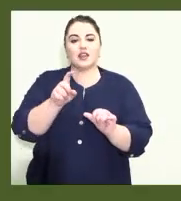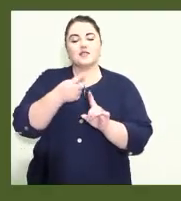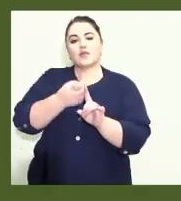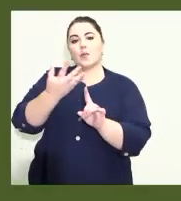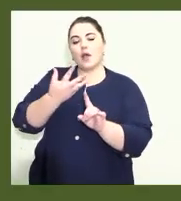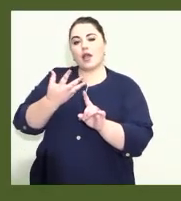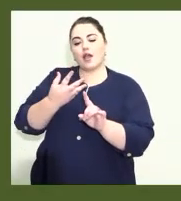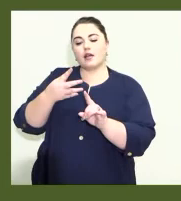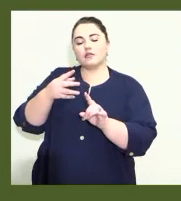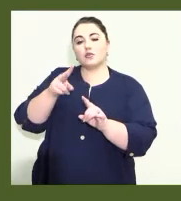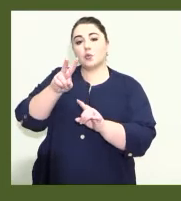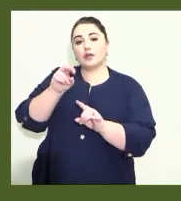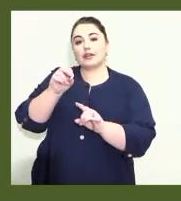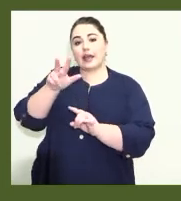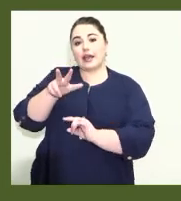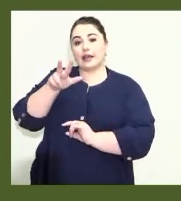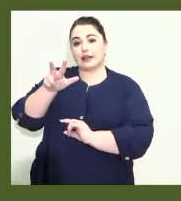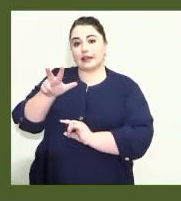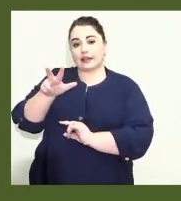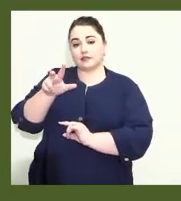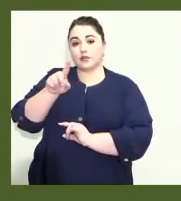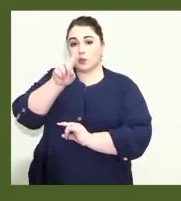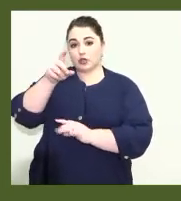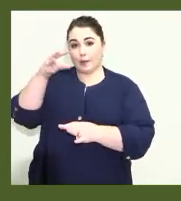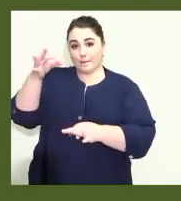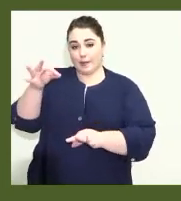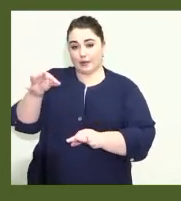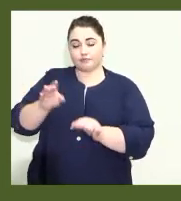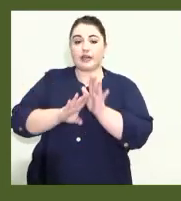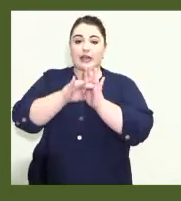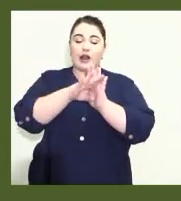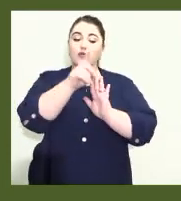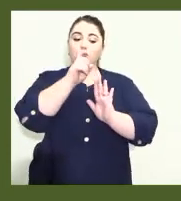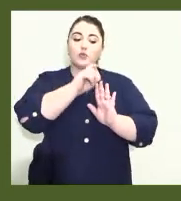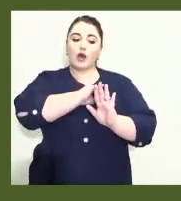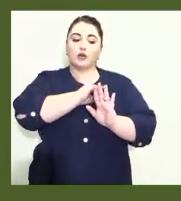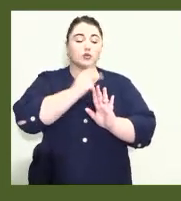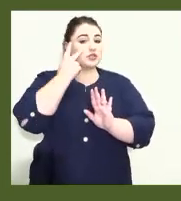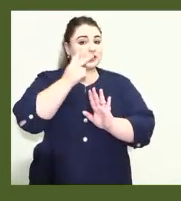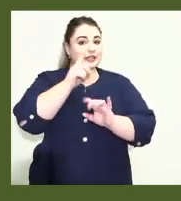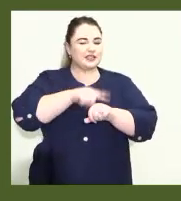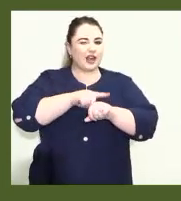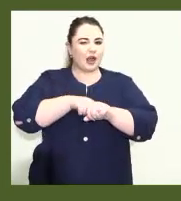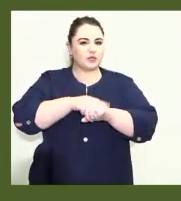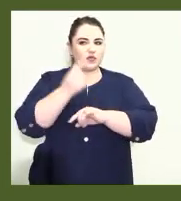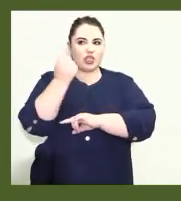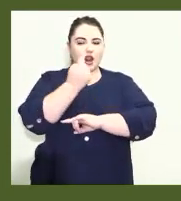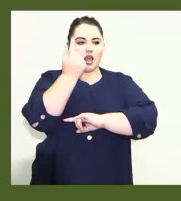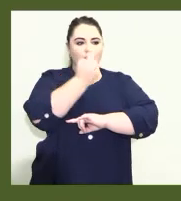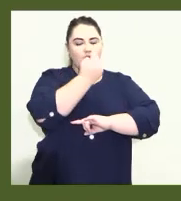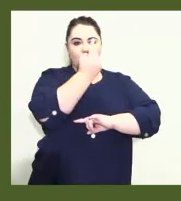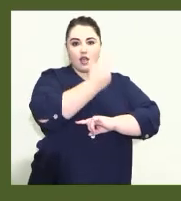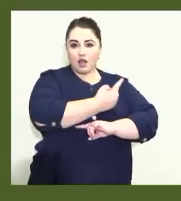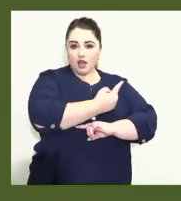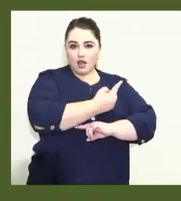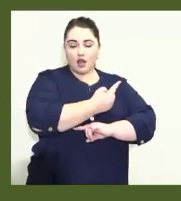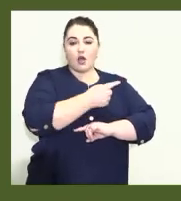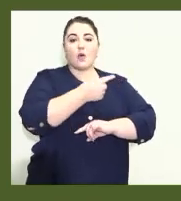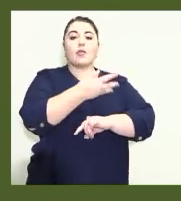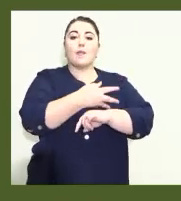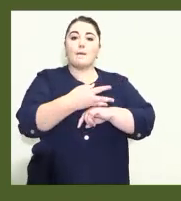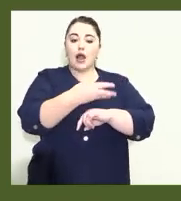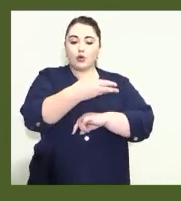This is adapted from a paper in 2018. Use the graph to determine the times of the day when the blood